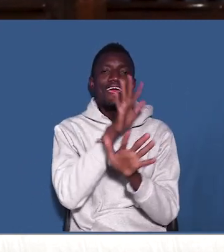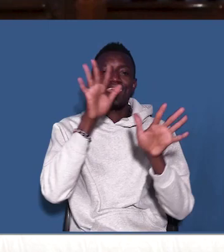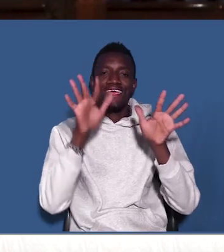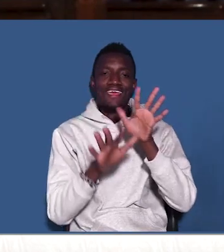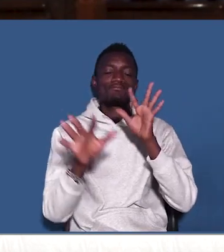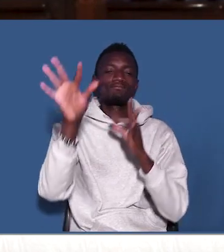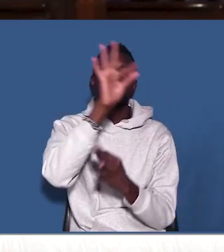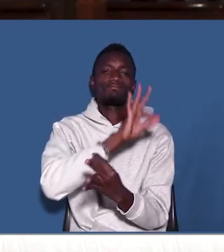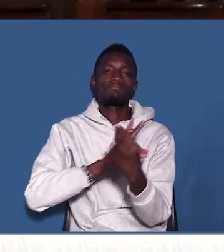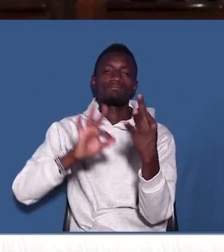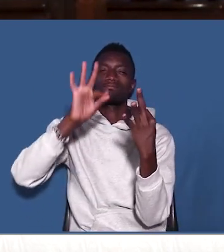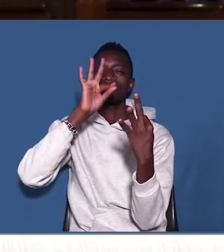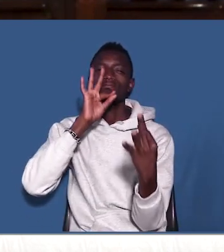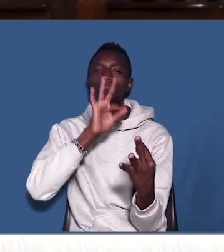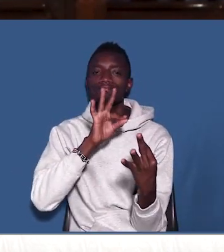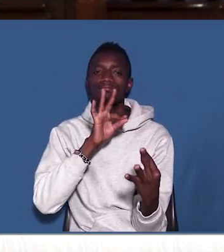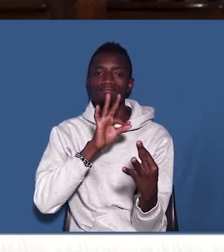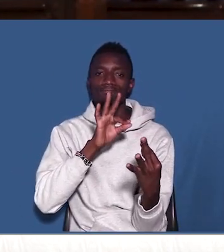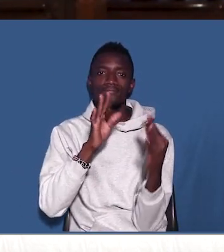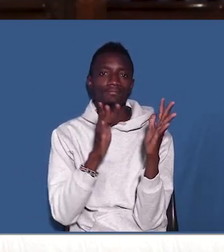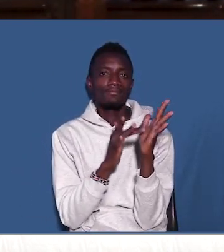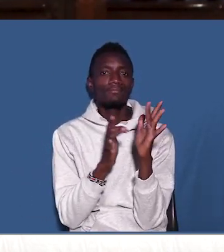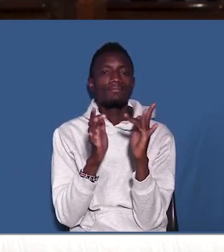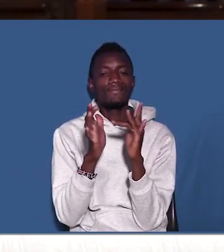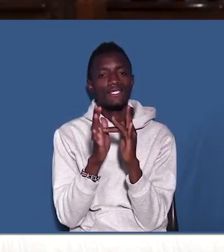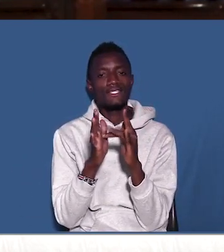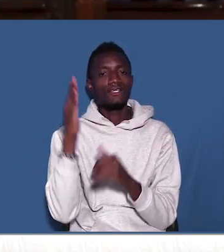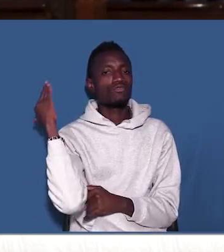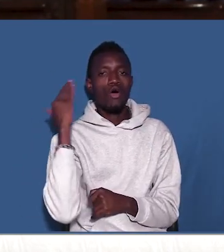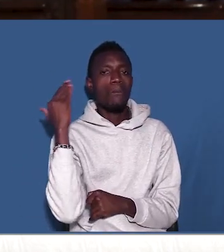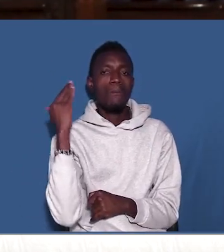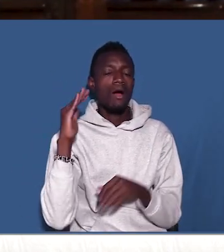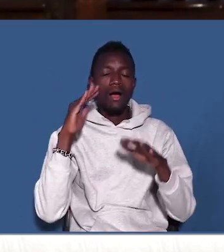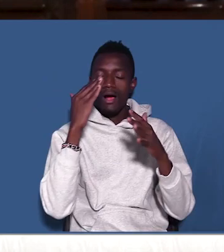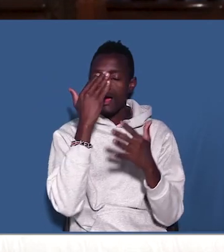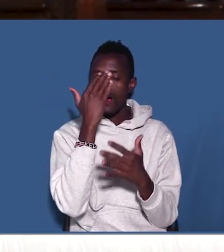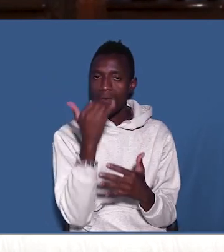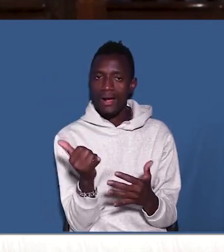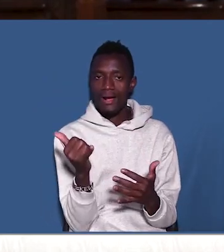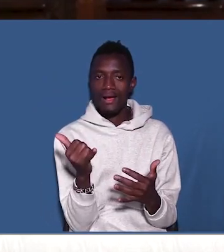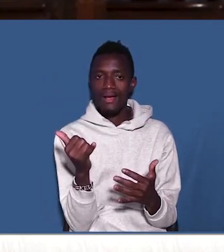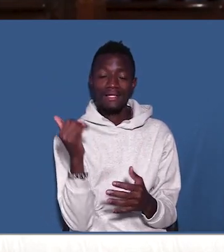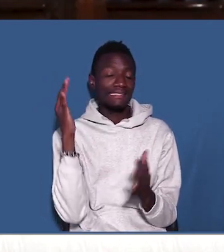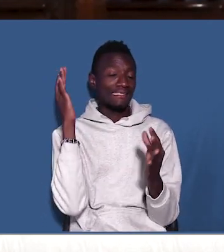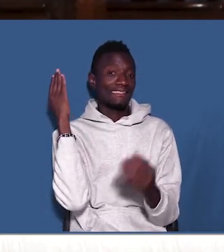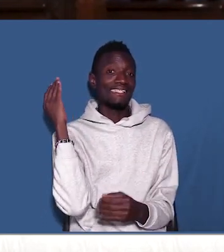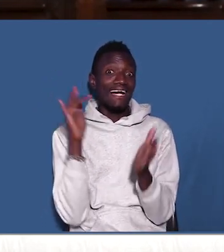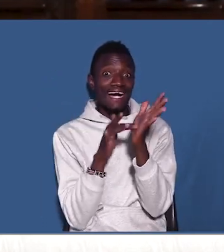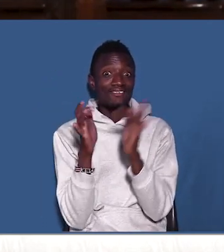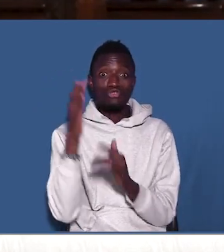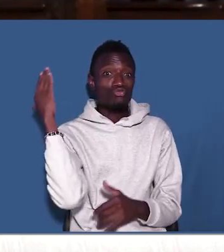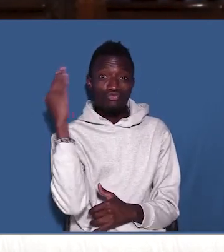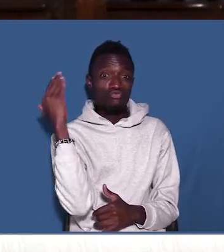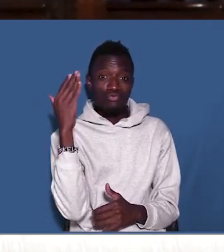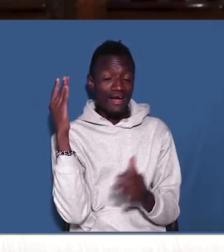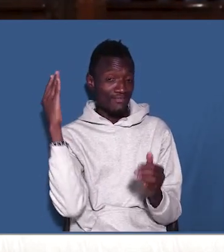Jesus said, "I have not come to abolish the law, but to fulfill it." Every commandment of